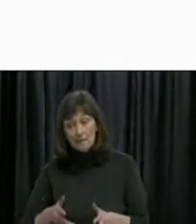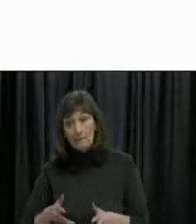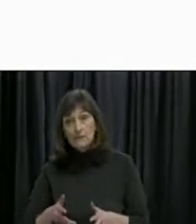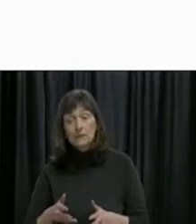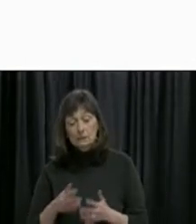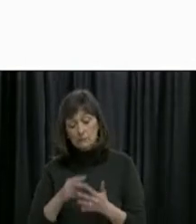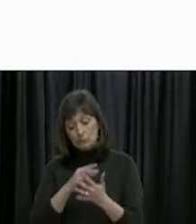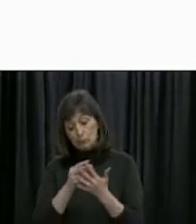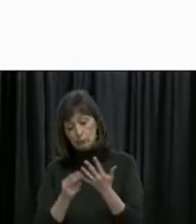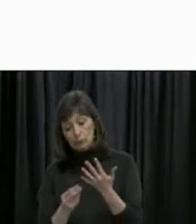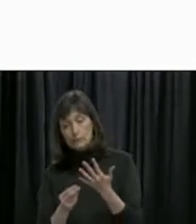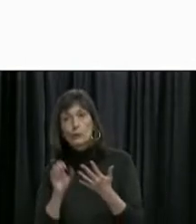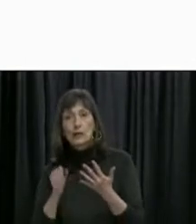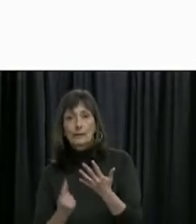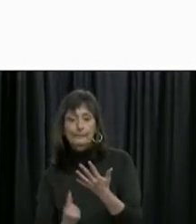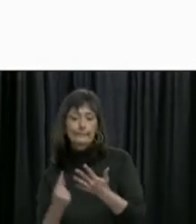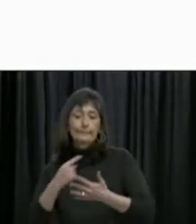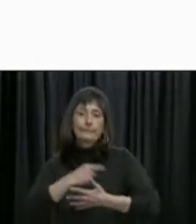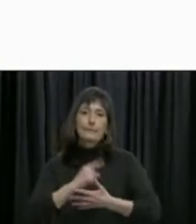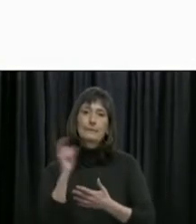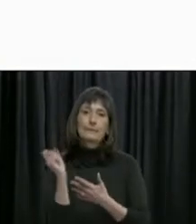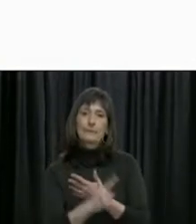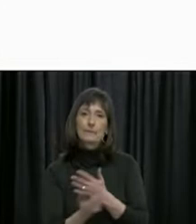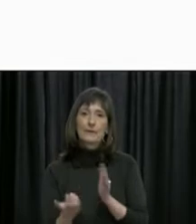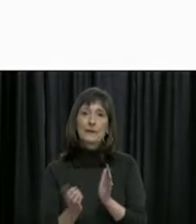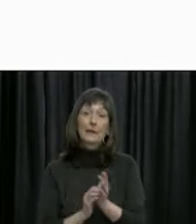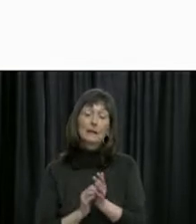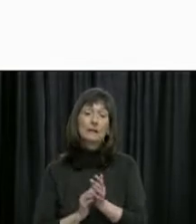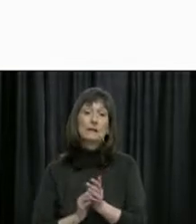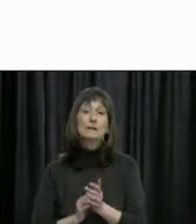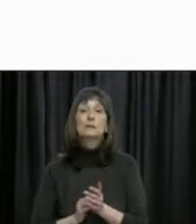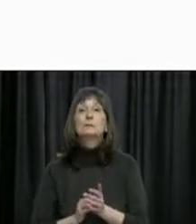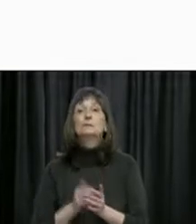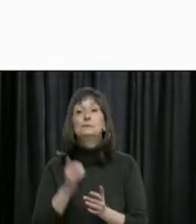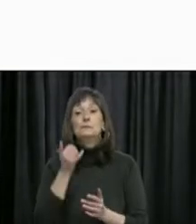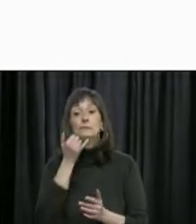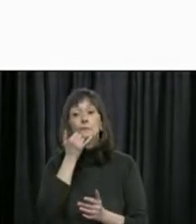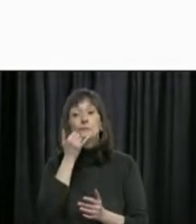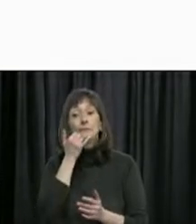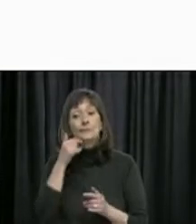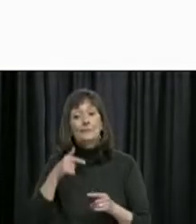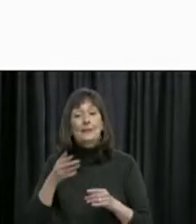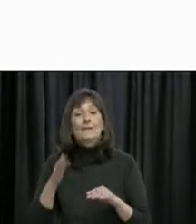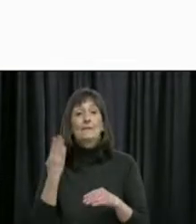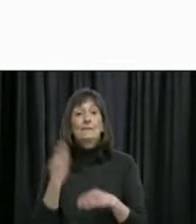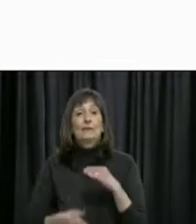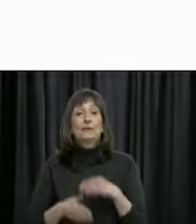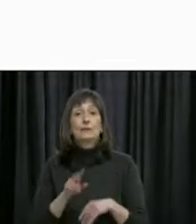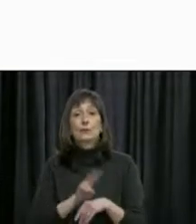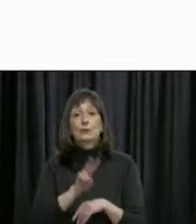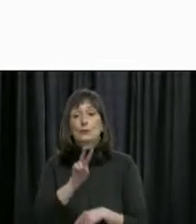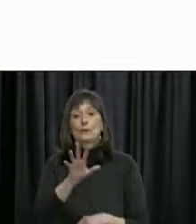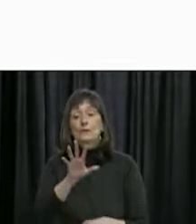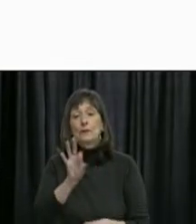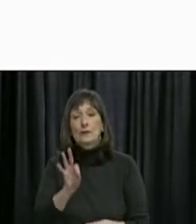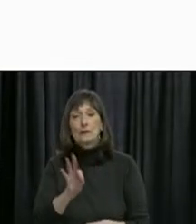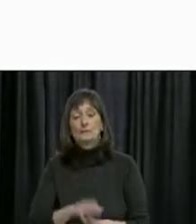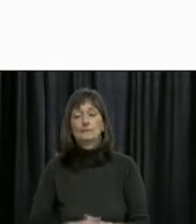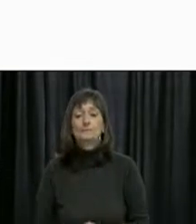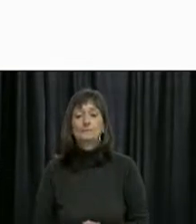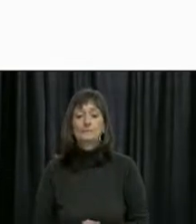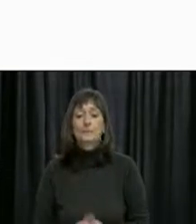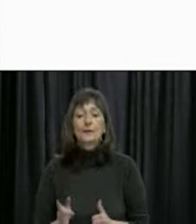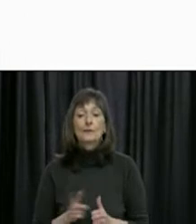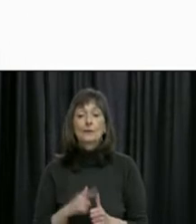single questions. This call will end at 2.59 p.m., and further questions can be emailed. Our first questions today